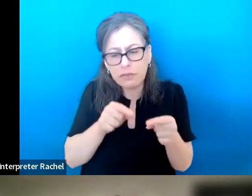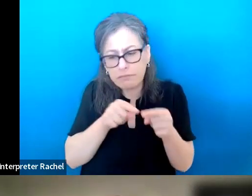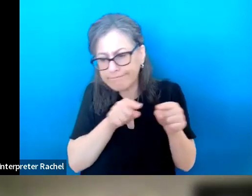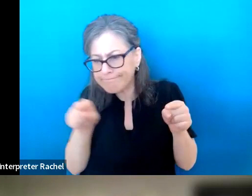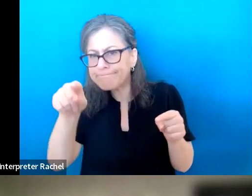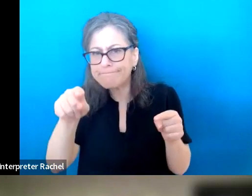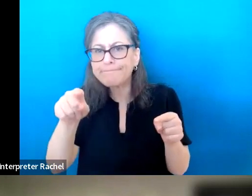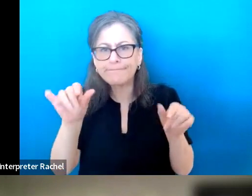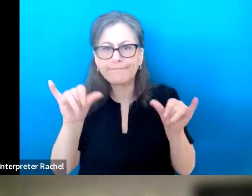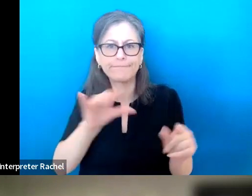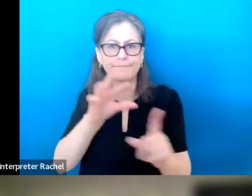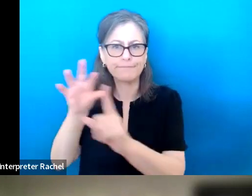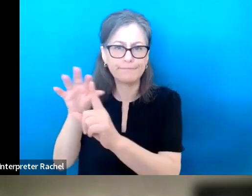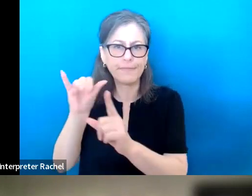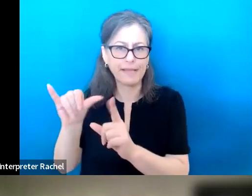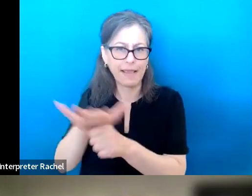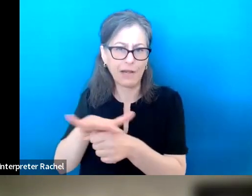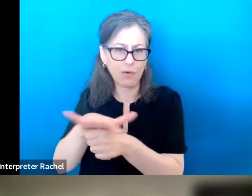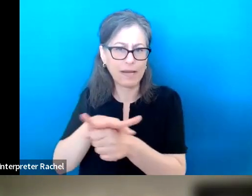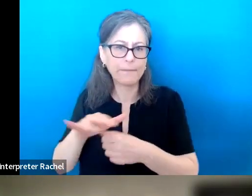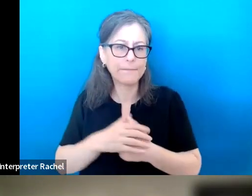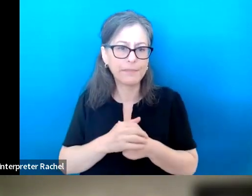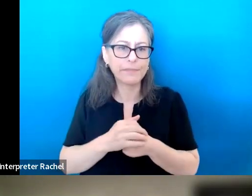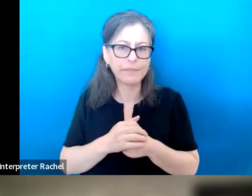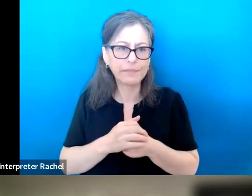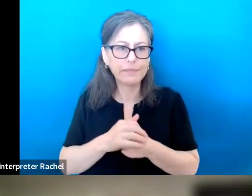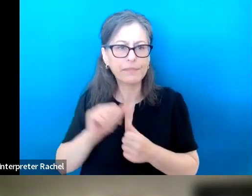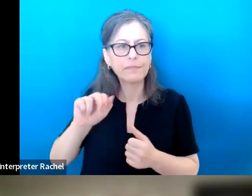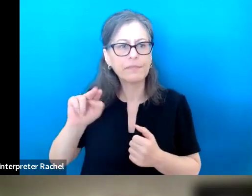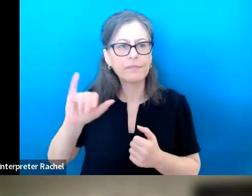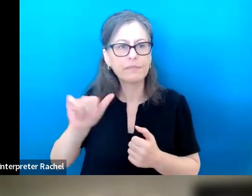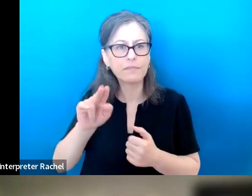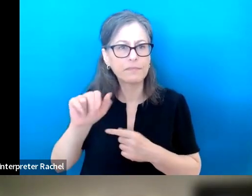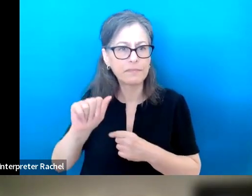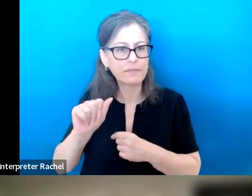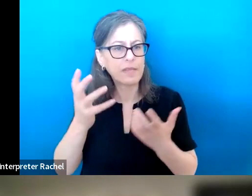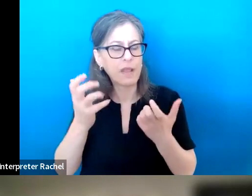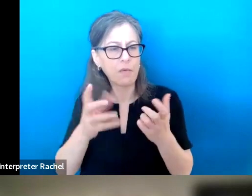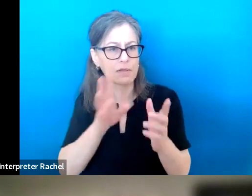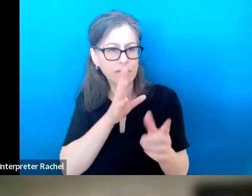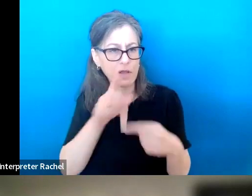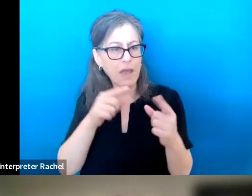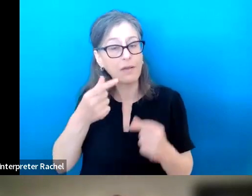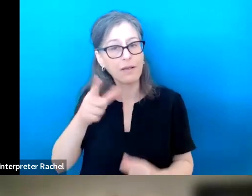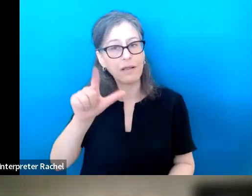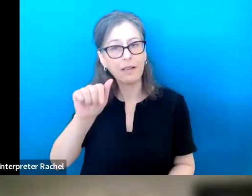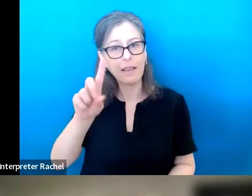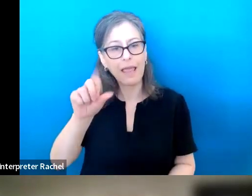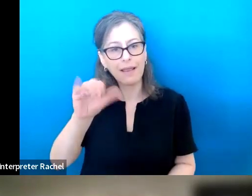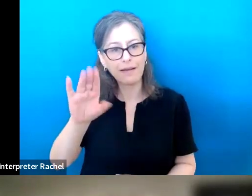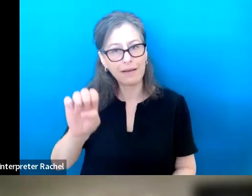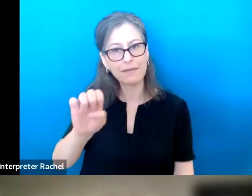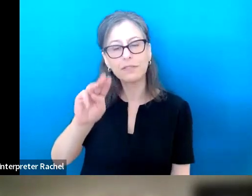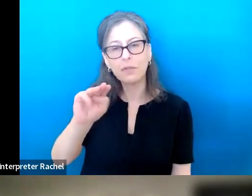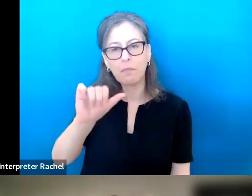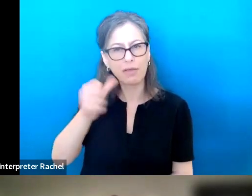road. Wow. And Anjana, I have to go over to you because Gladys Moss was a